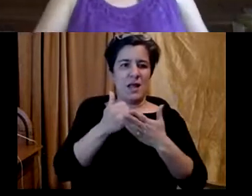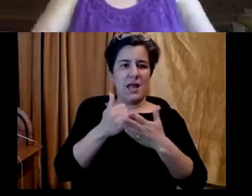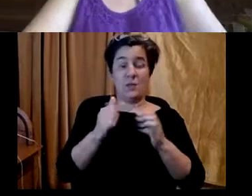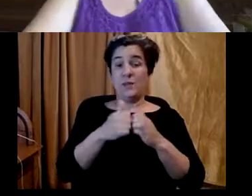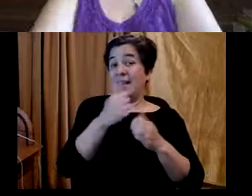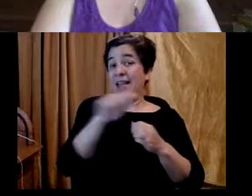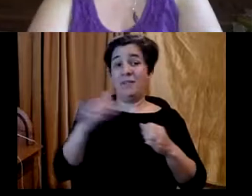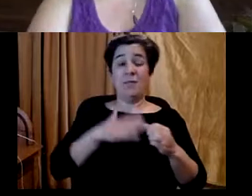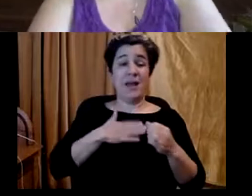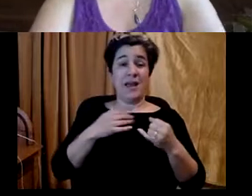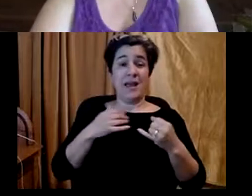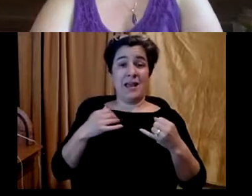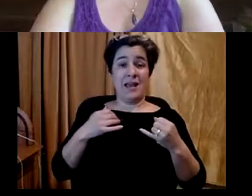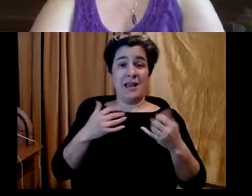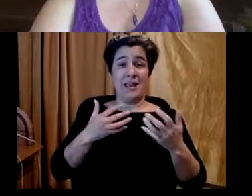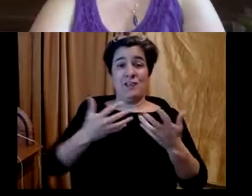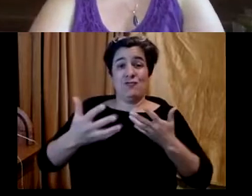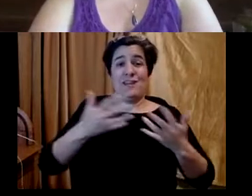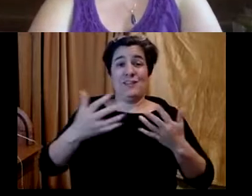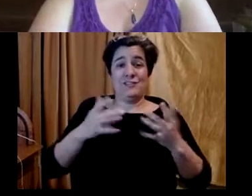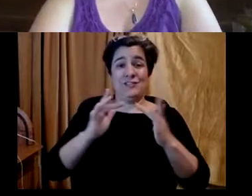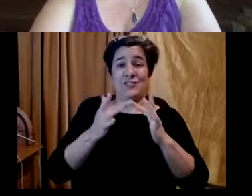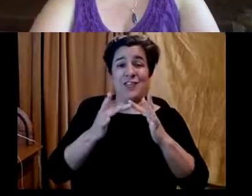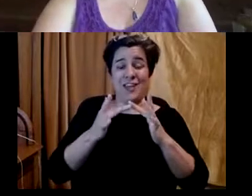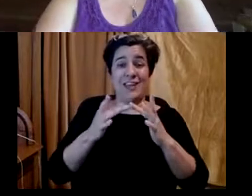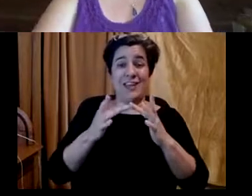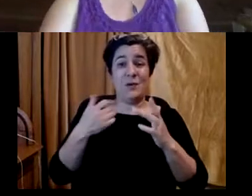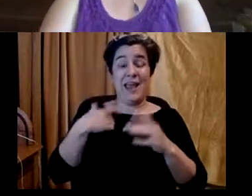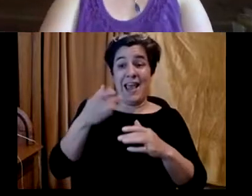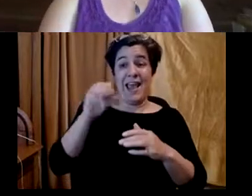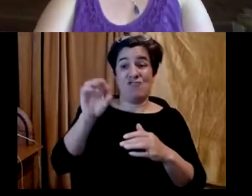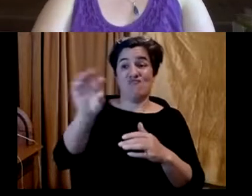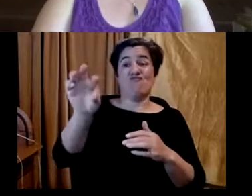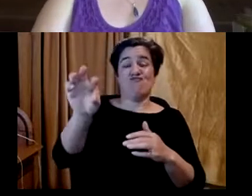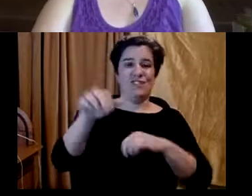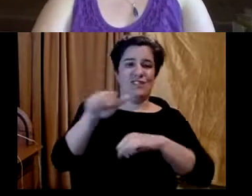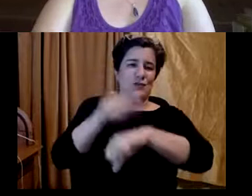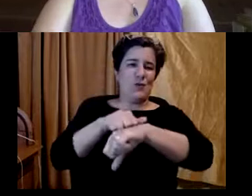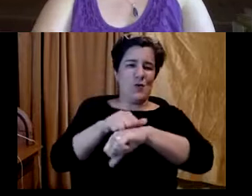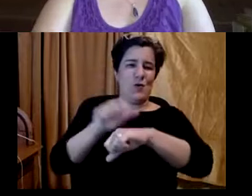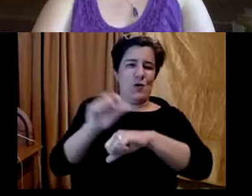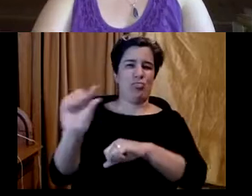have online, since this is how we interact now, is virtually, to help keep me